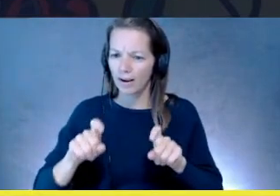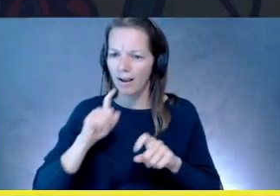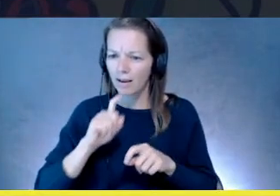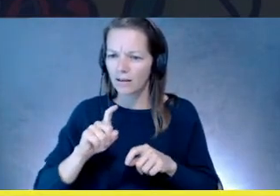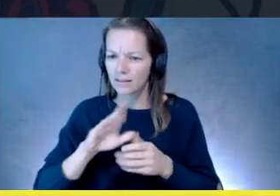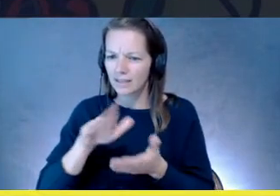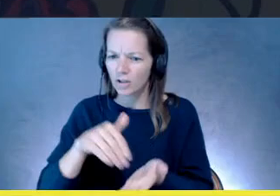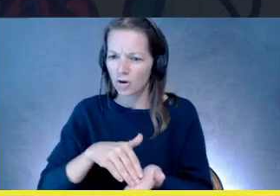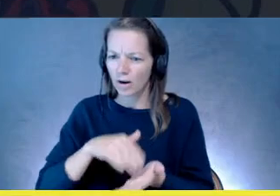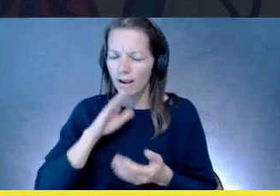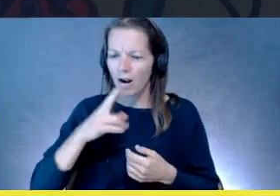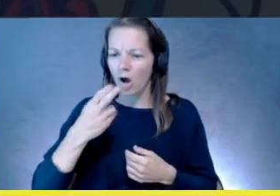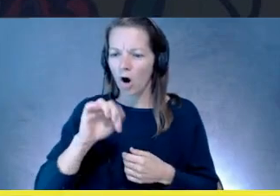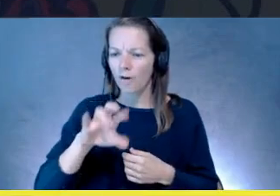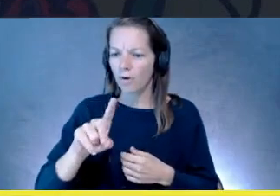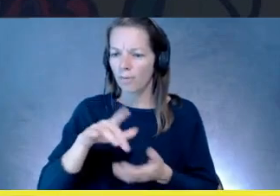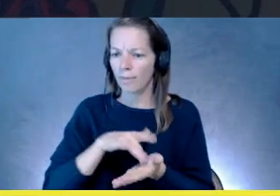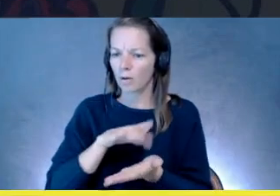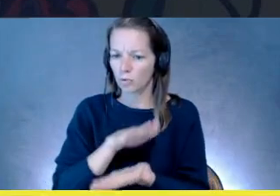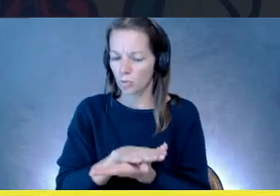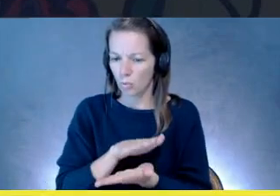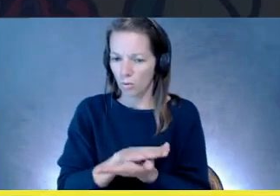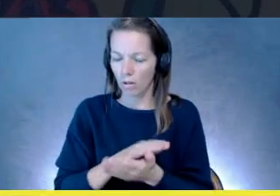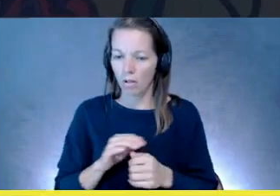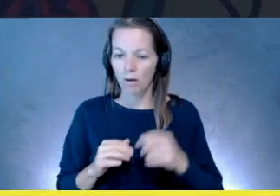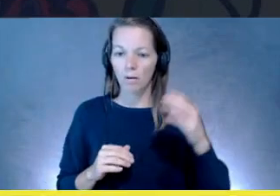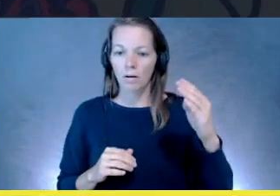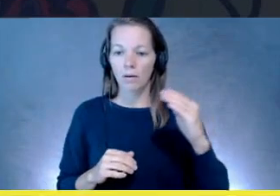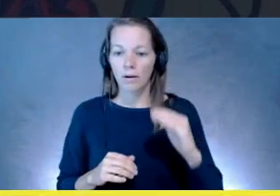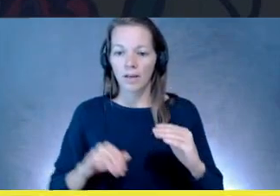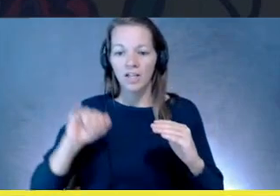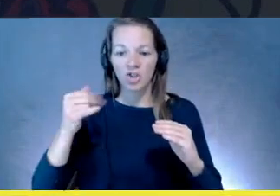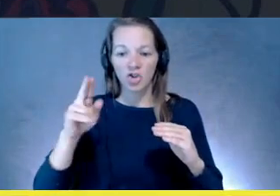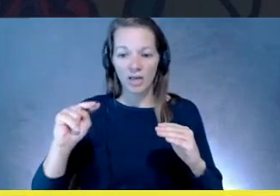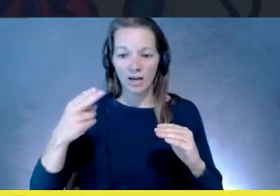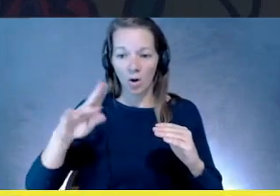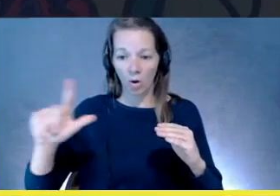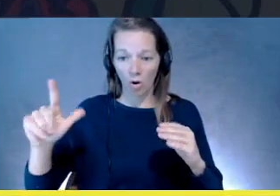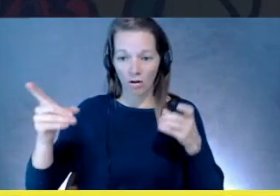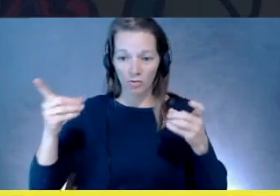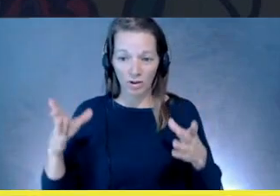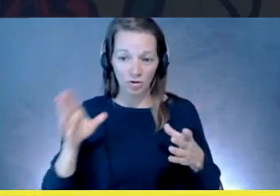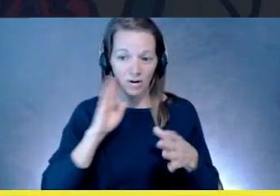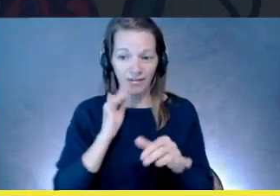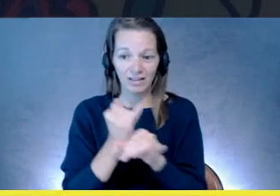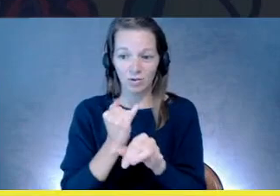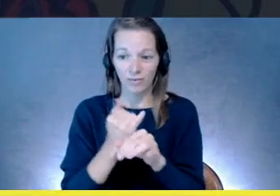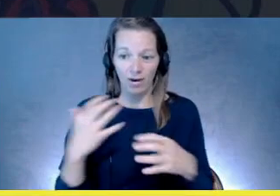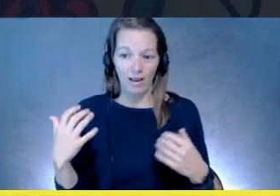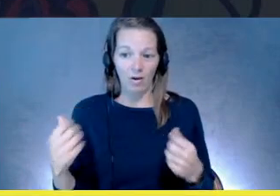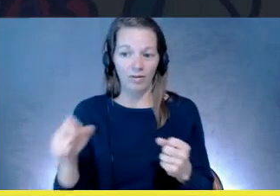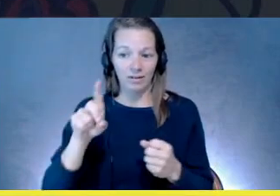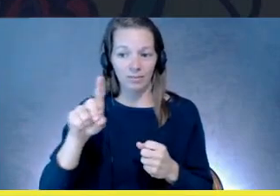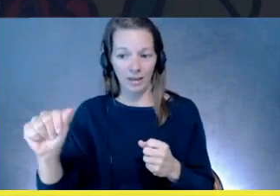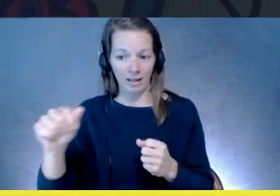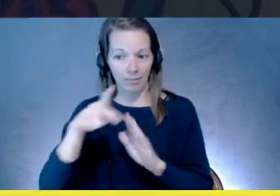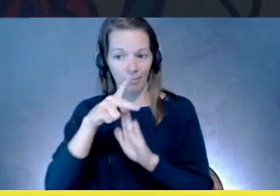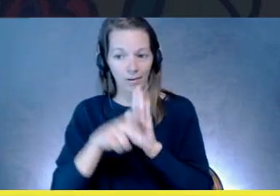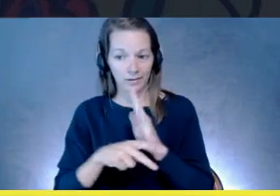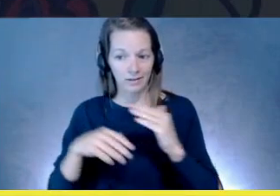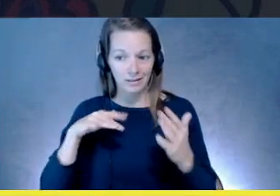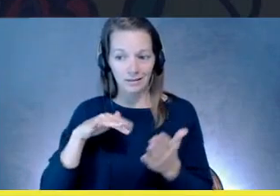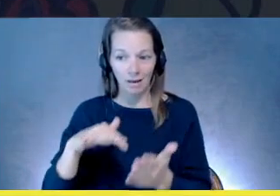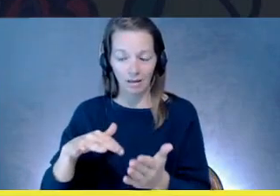and Harvard Medical School. Jean Hall is up next, Director of the Institute for Health and Disability Policy Studies at